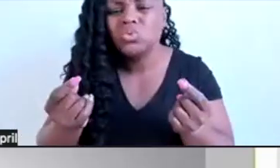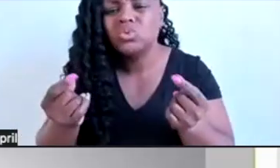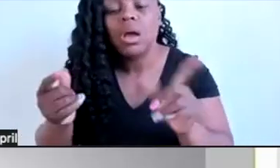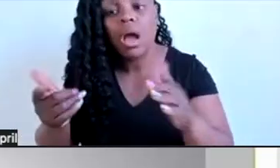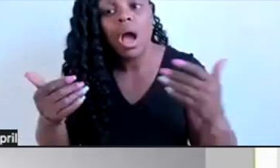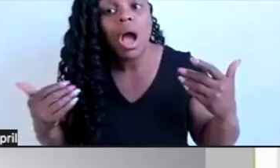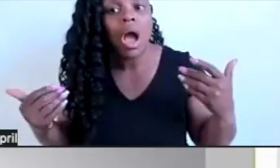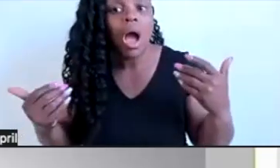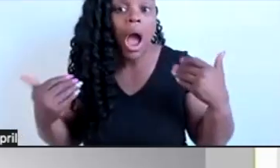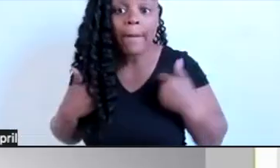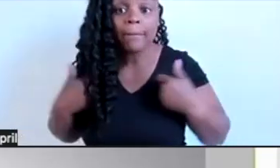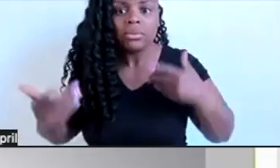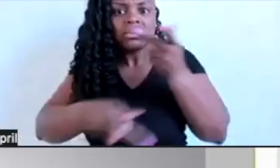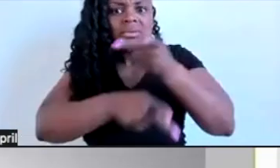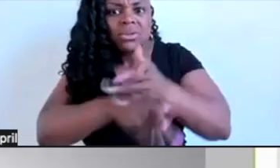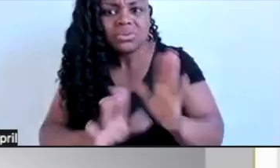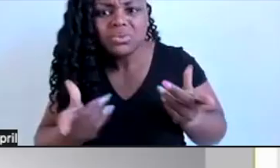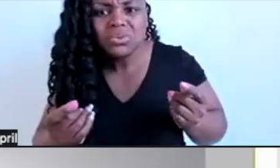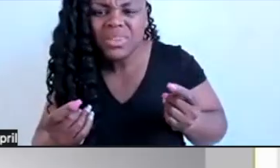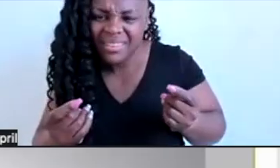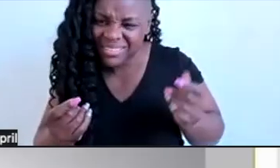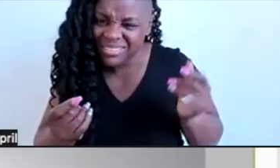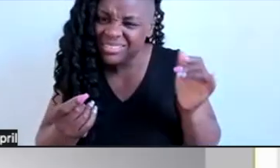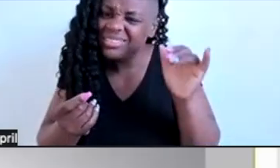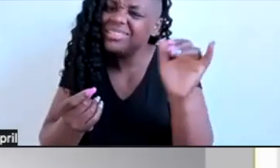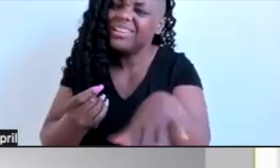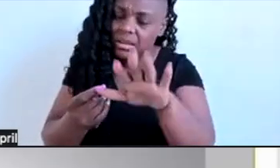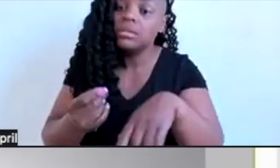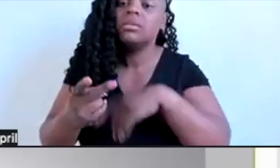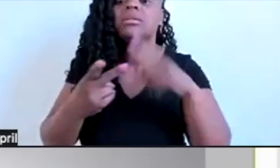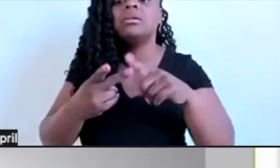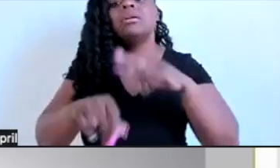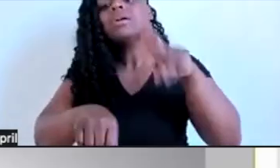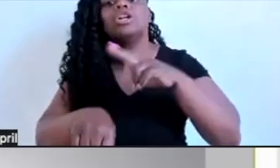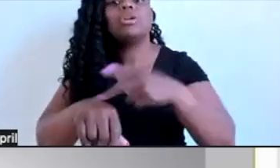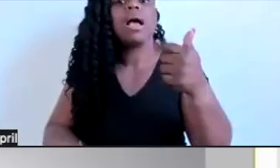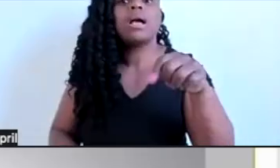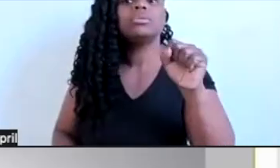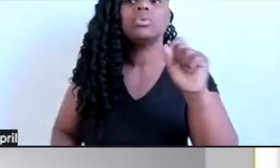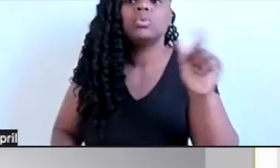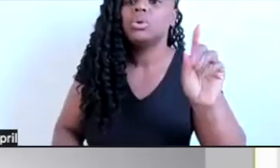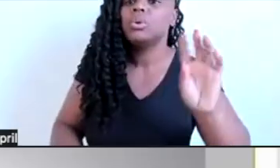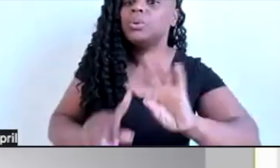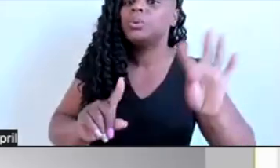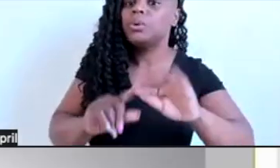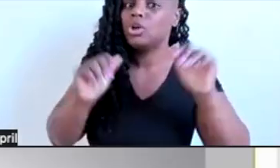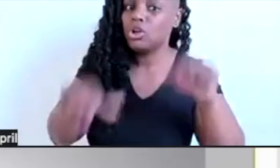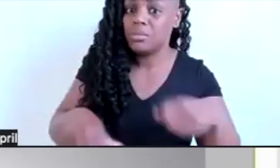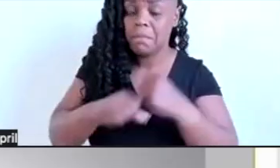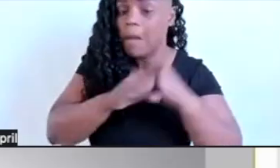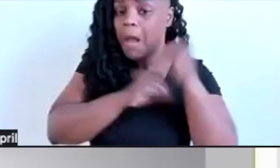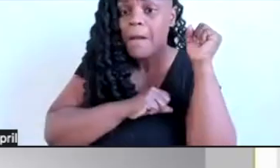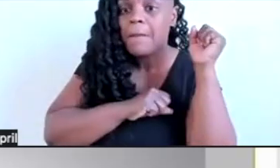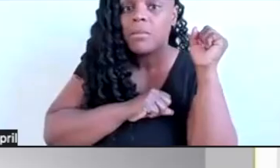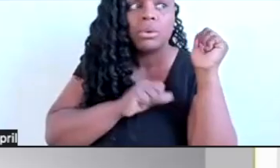check for natural gas leaks because natural gas can cause explosions and fires. Should you automatically turn off